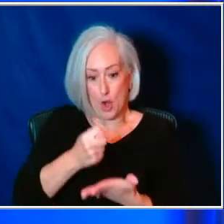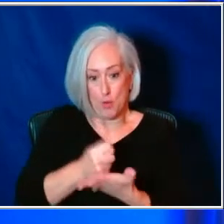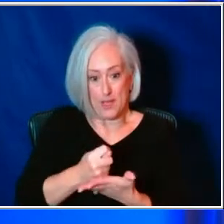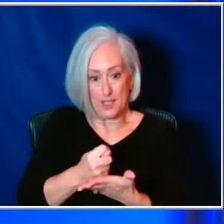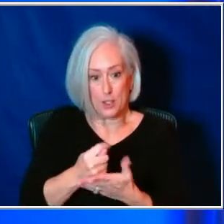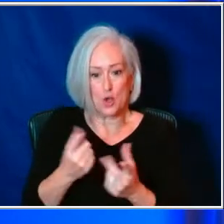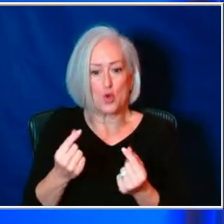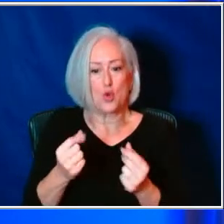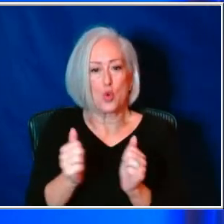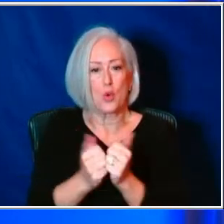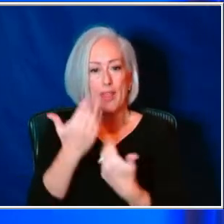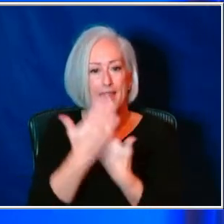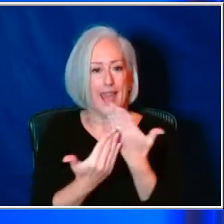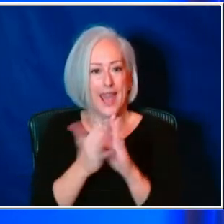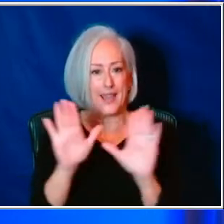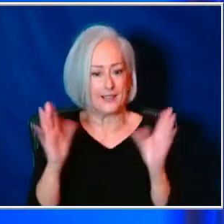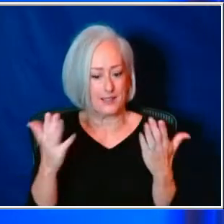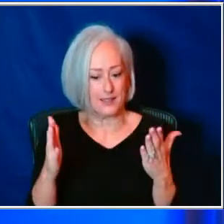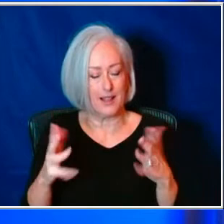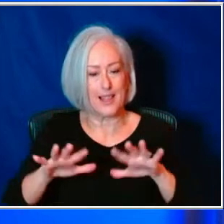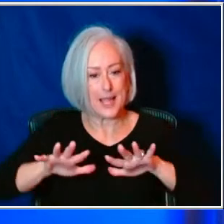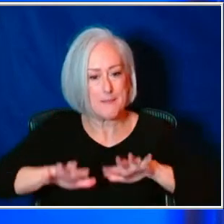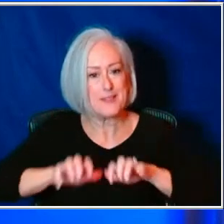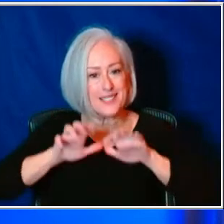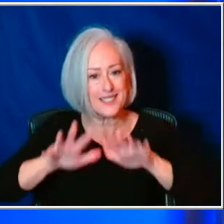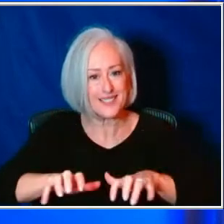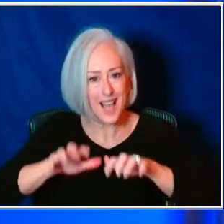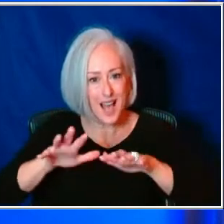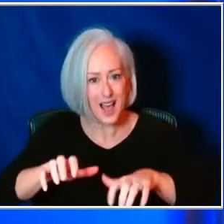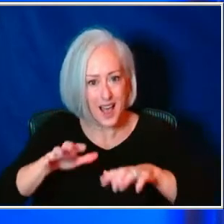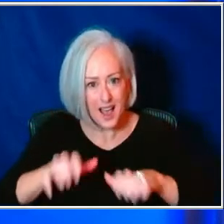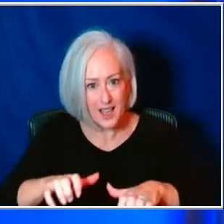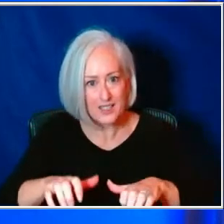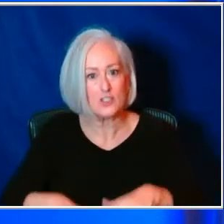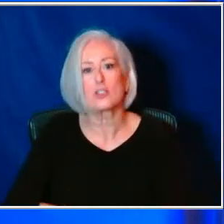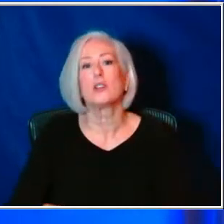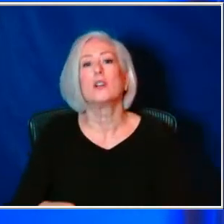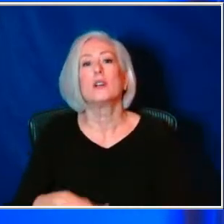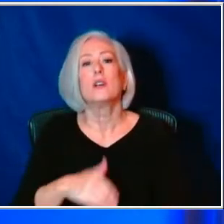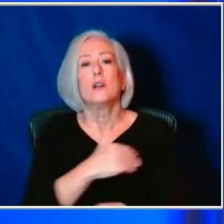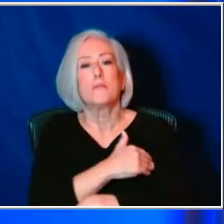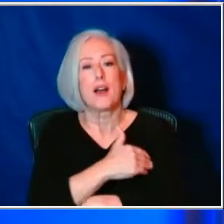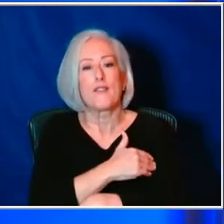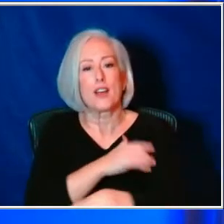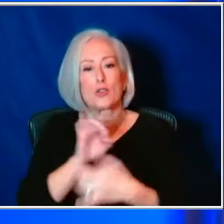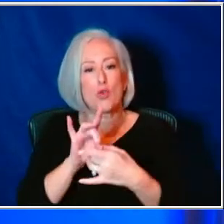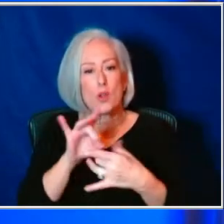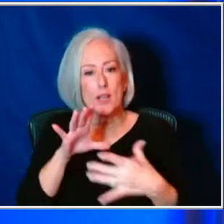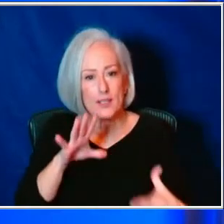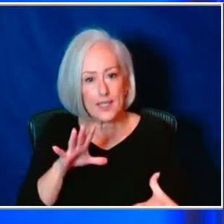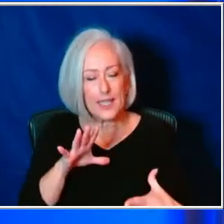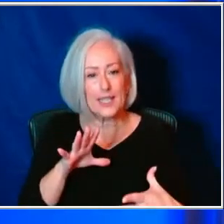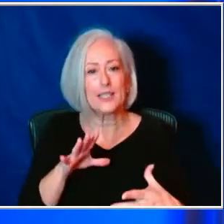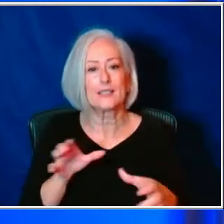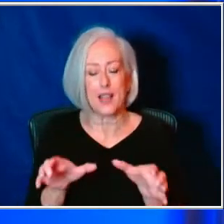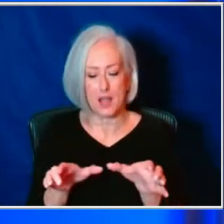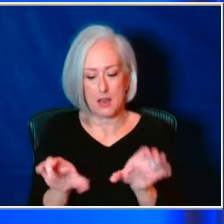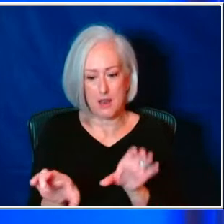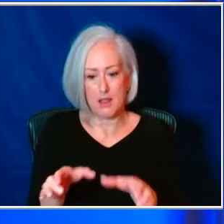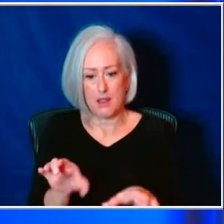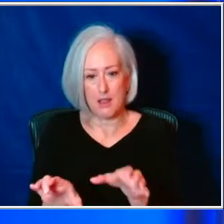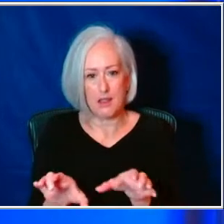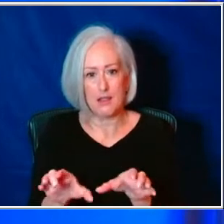like therapeutic massage and myofascial release, as well as mobilization. So I can't stress enough, and I'm sure my